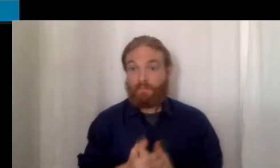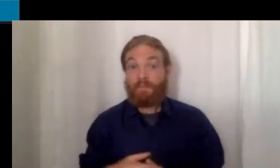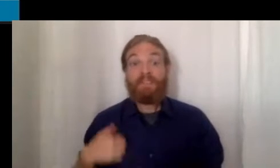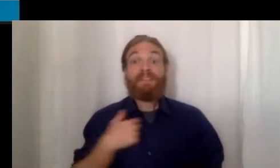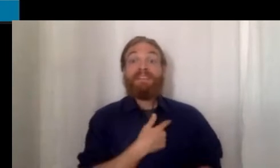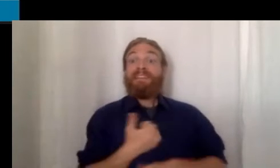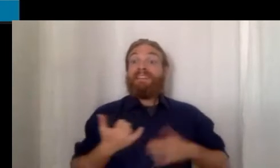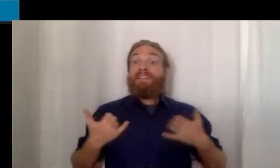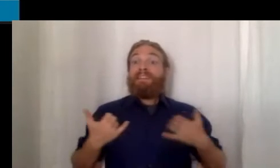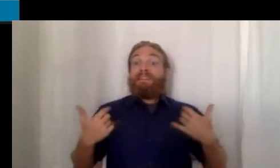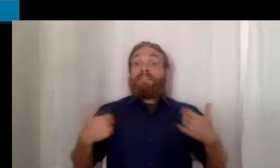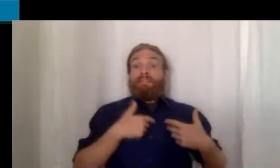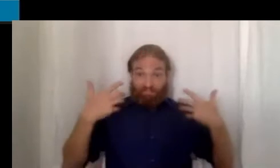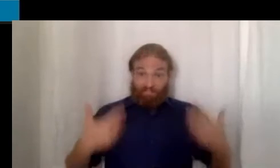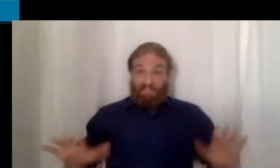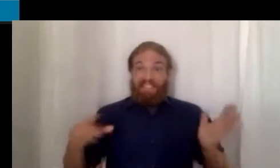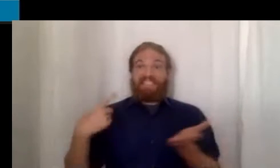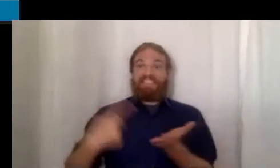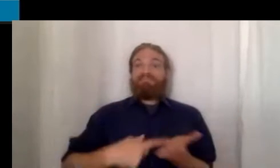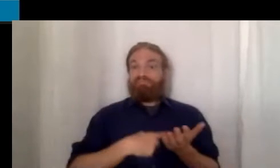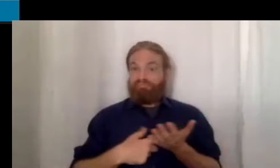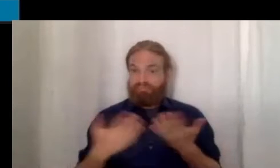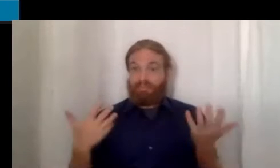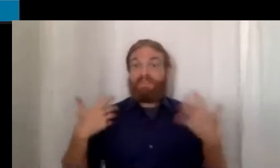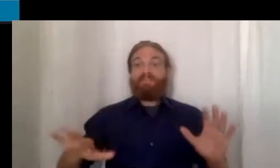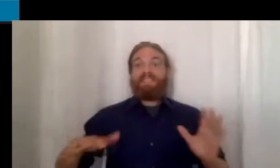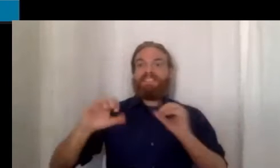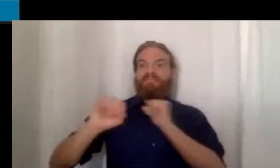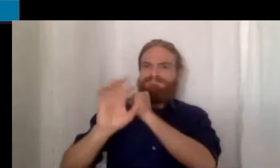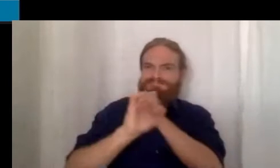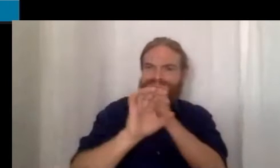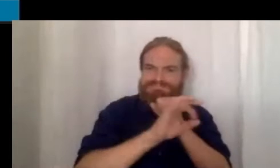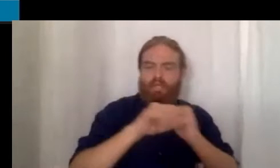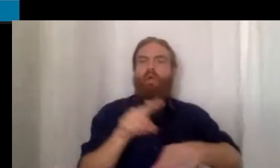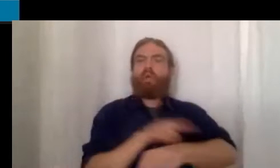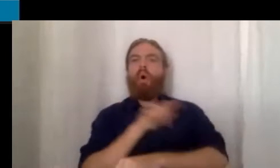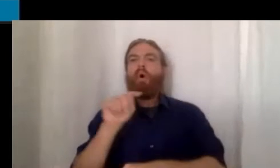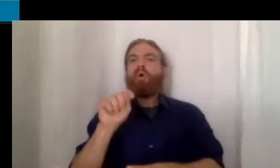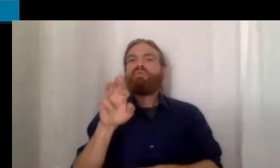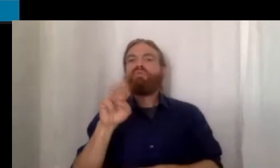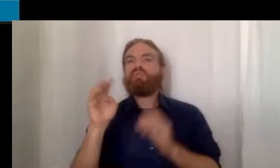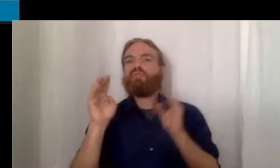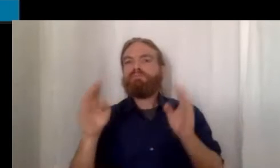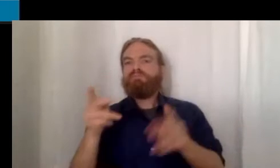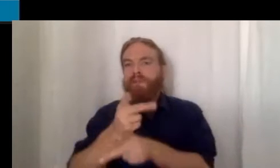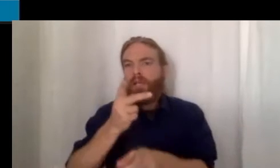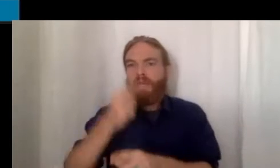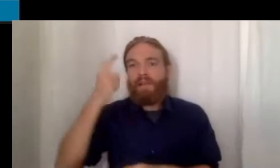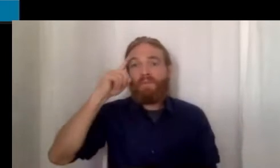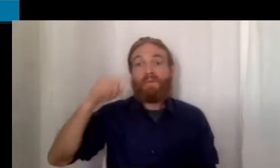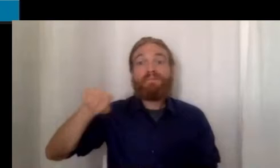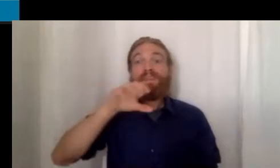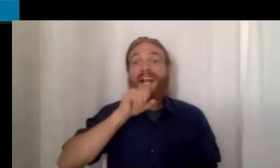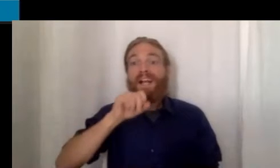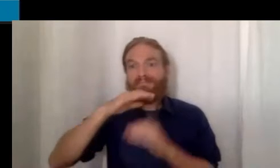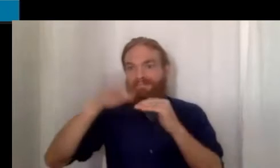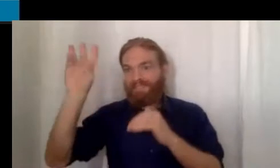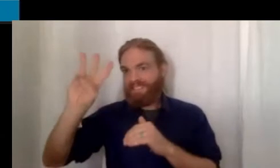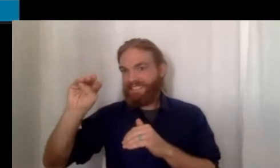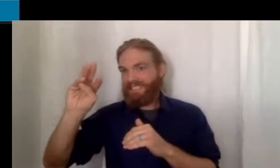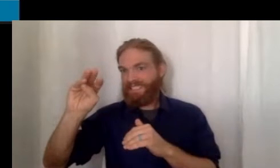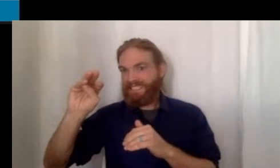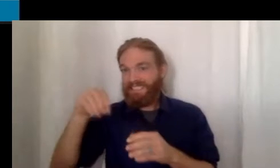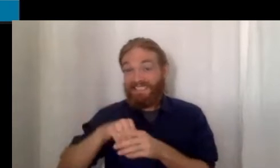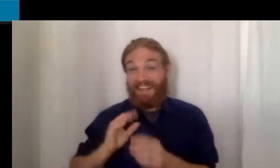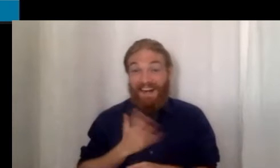to long-term care facilities. There are over 60 in our area. Our immunizations clinic previously worked closely with them